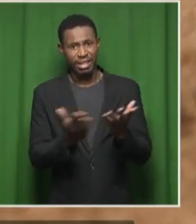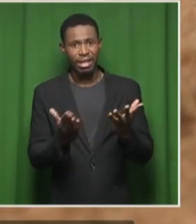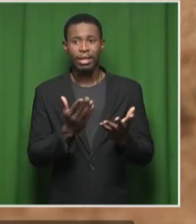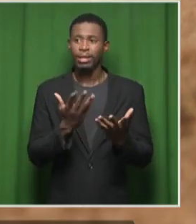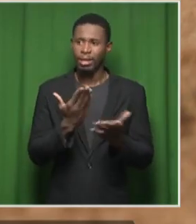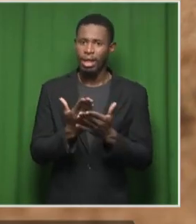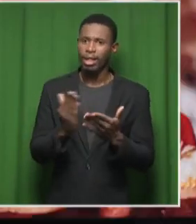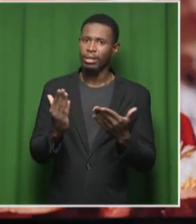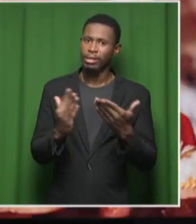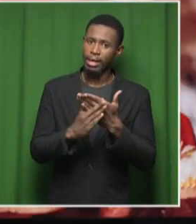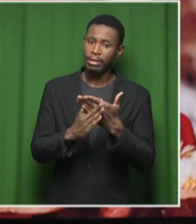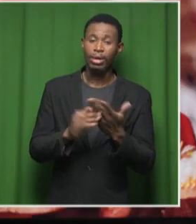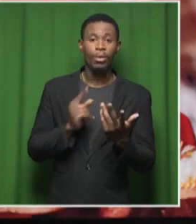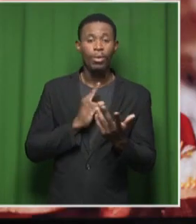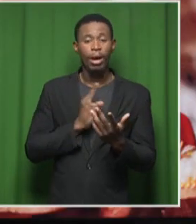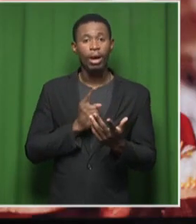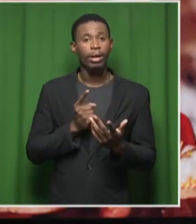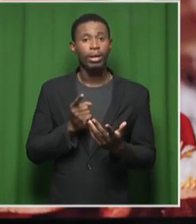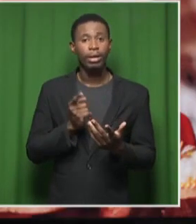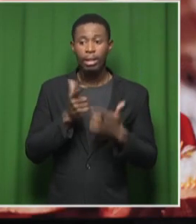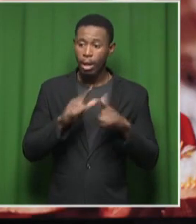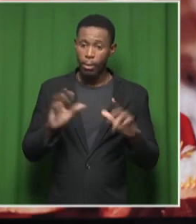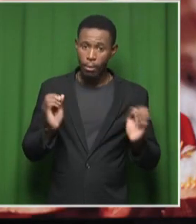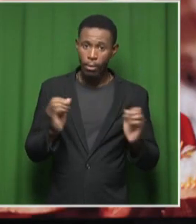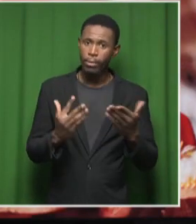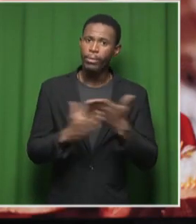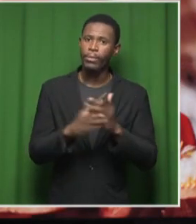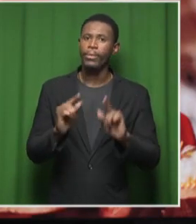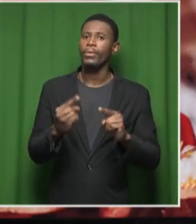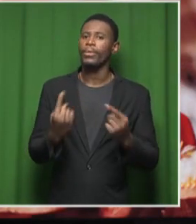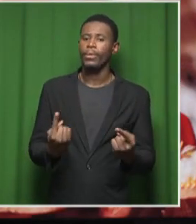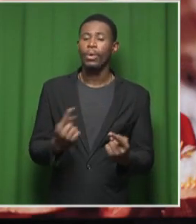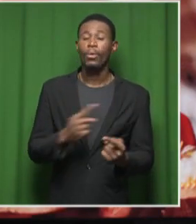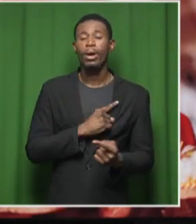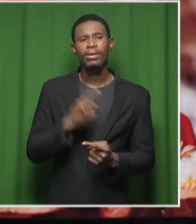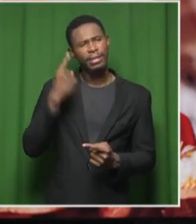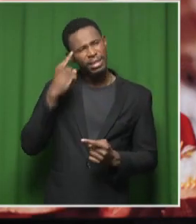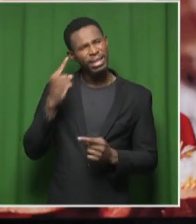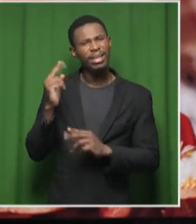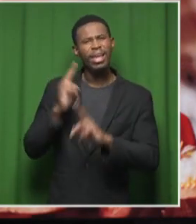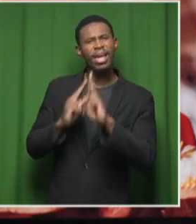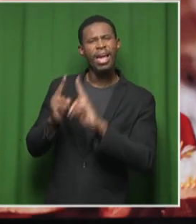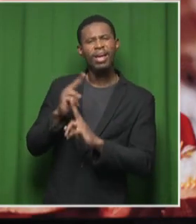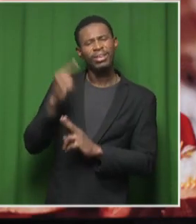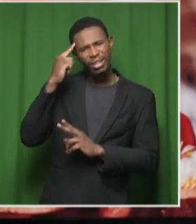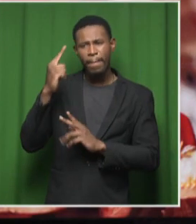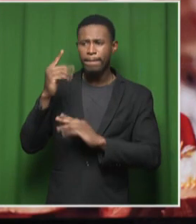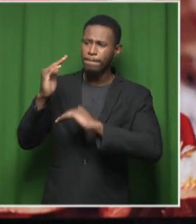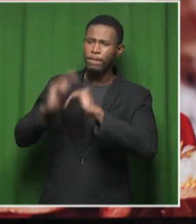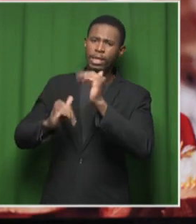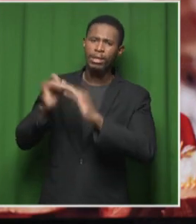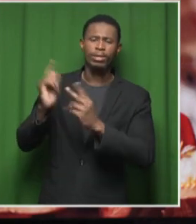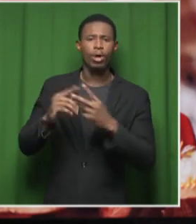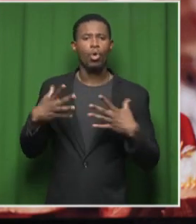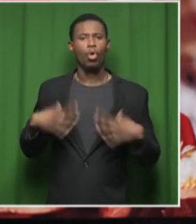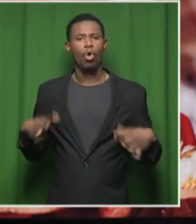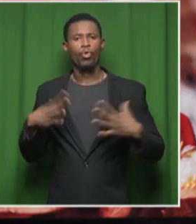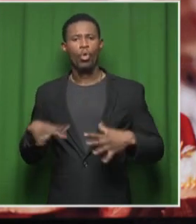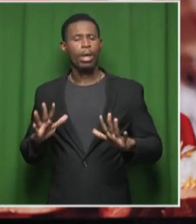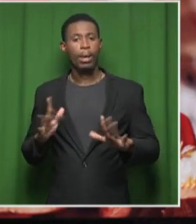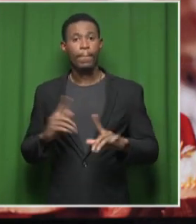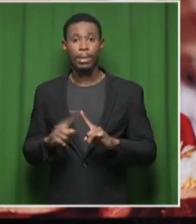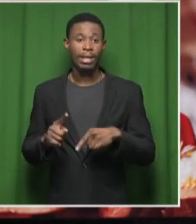to that culture. It's a vessel of, if you talk heritage, you think buildings, what we wear, artifacts, but the